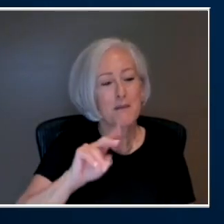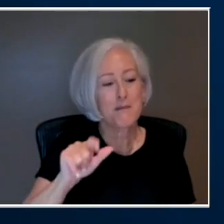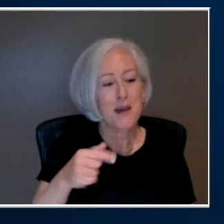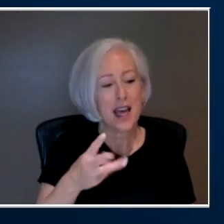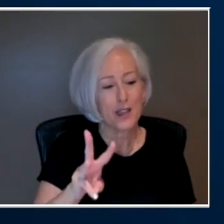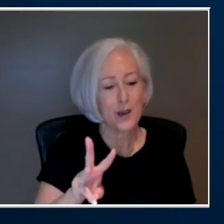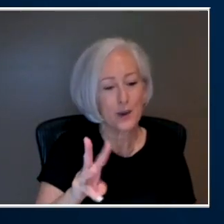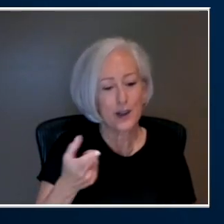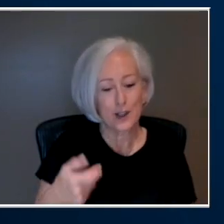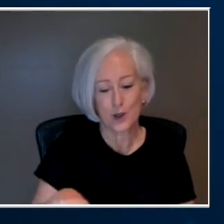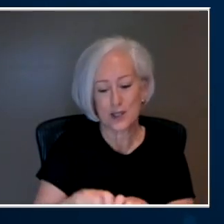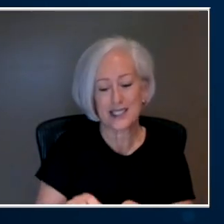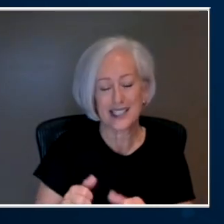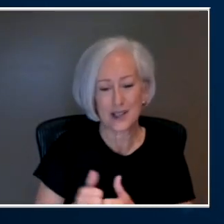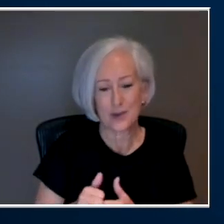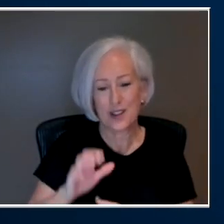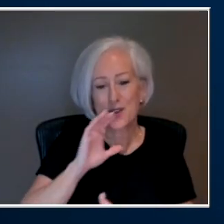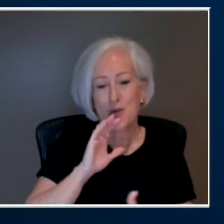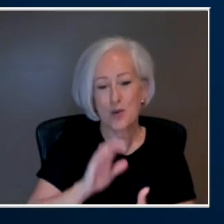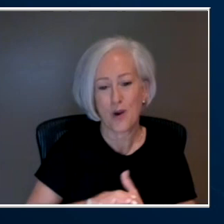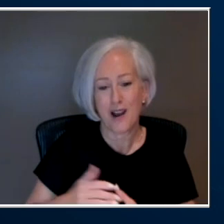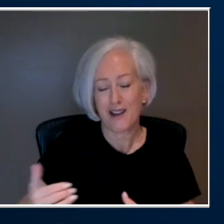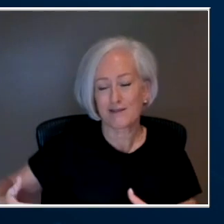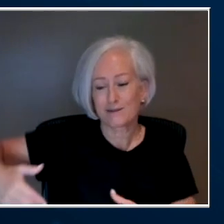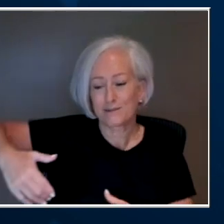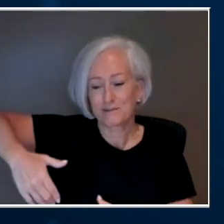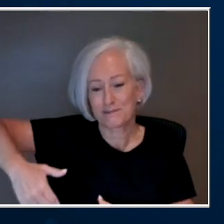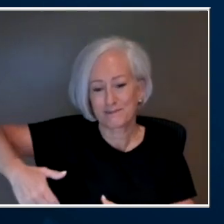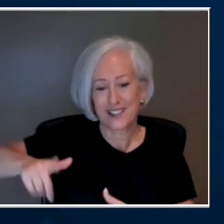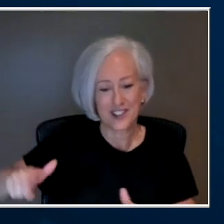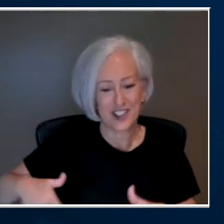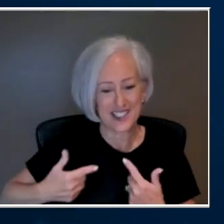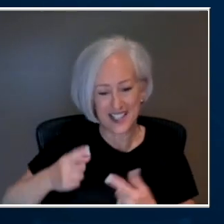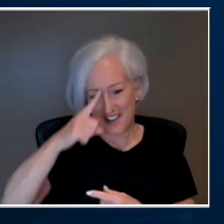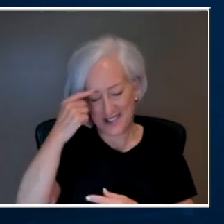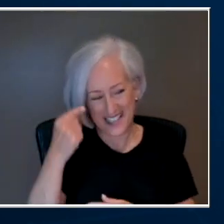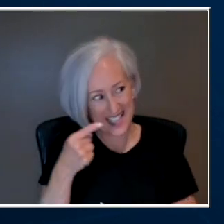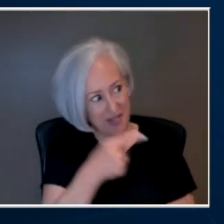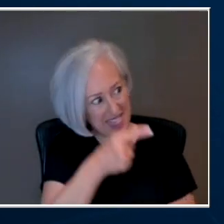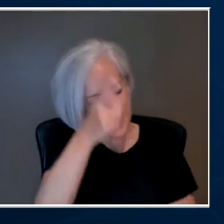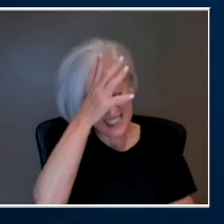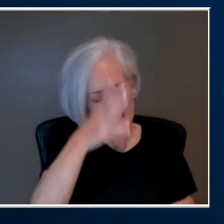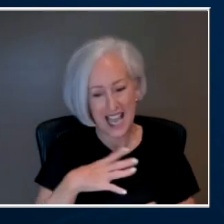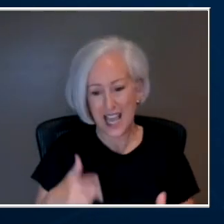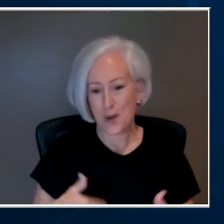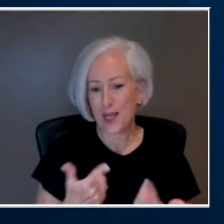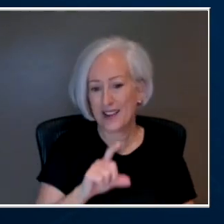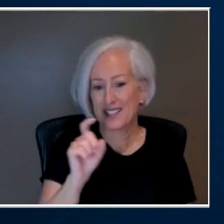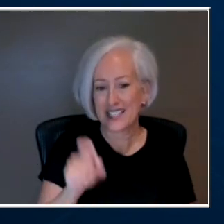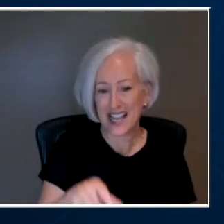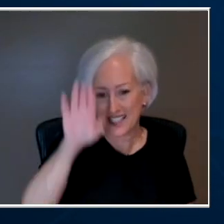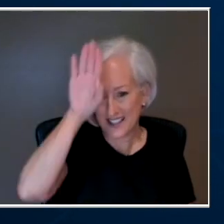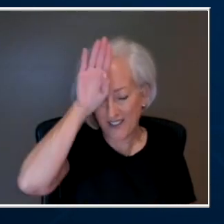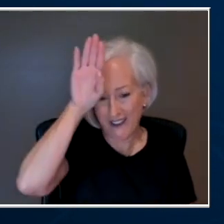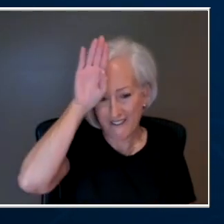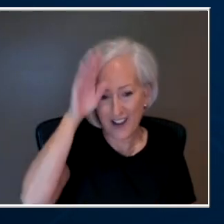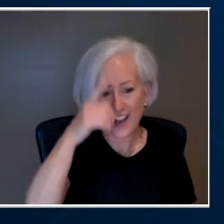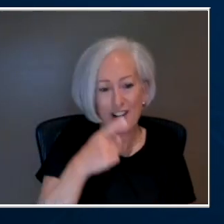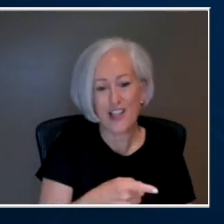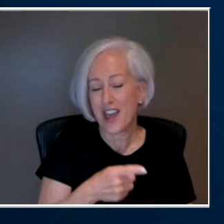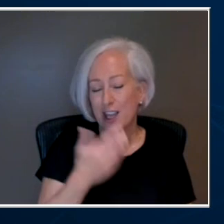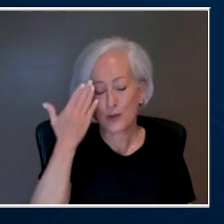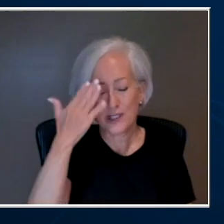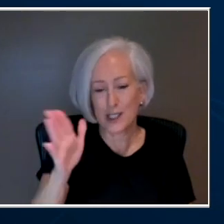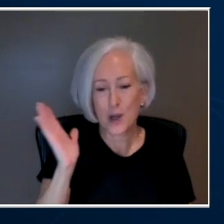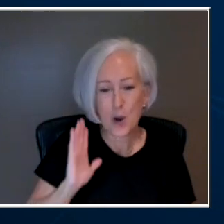wife with your arm around her, and she's alive today because of this guy in Texas, this firefighter that you didn't know